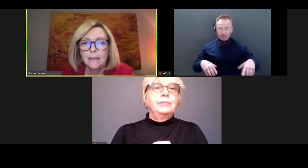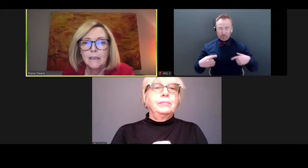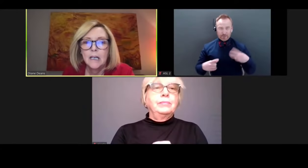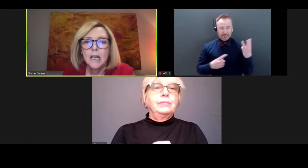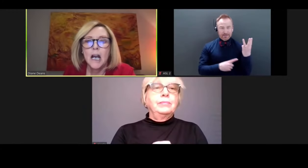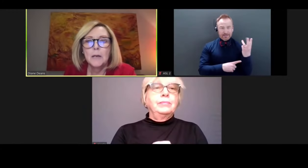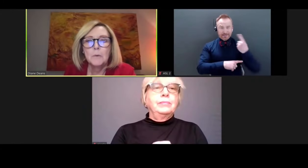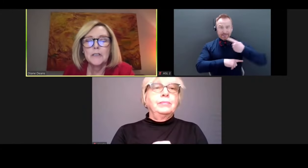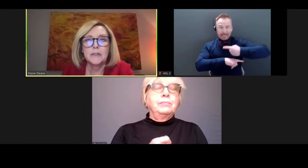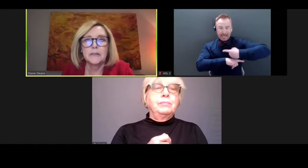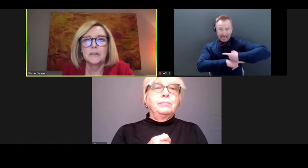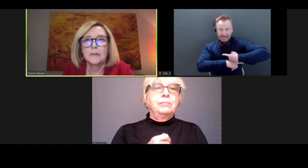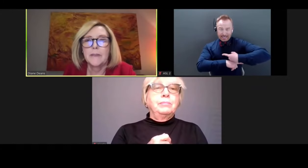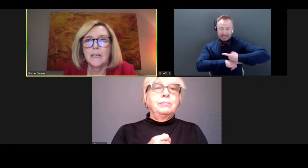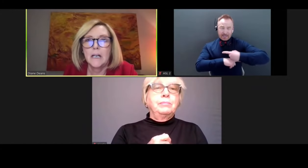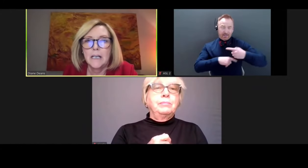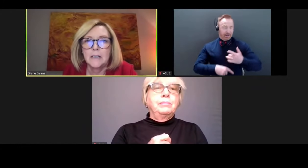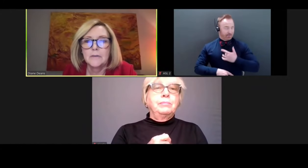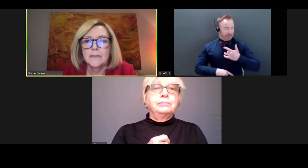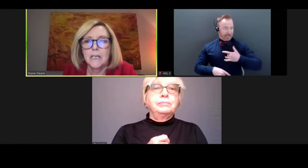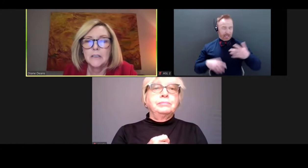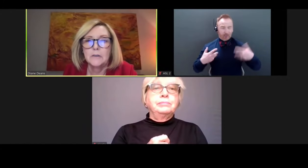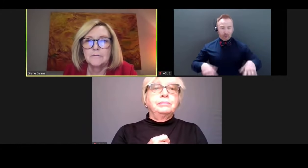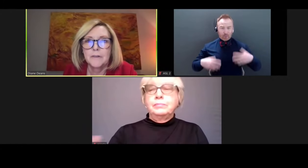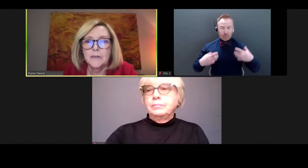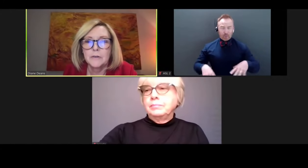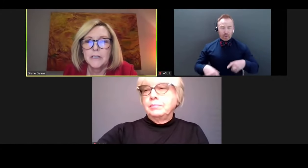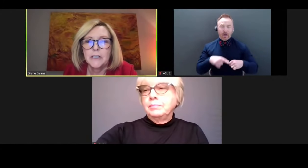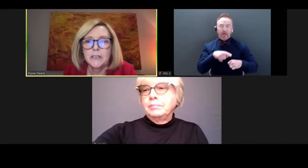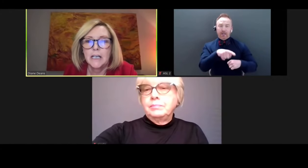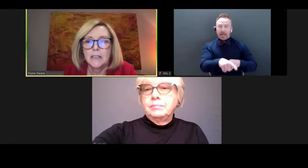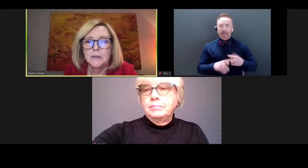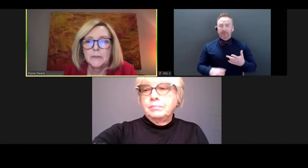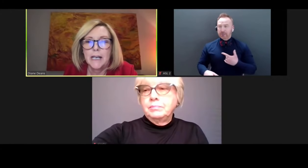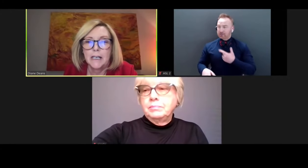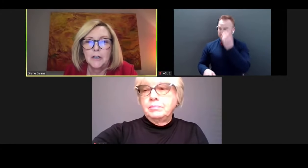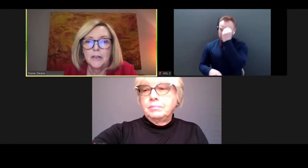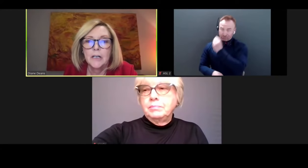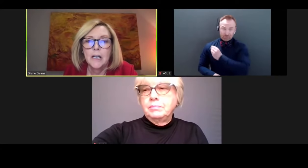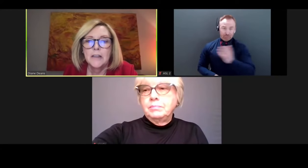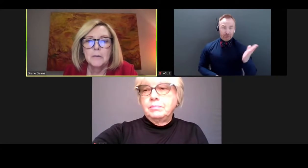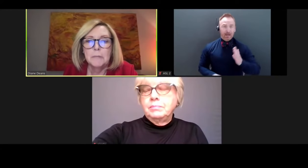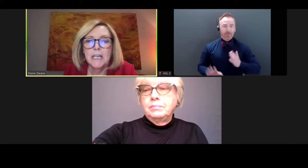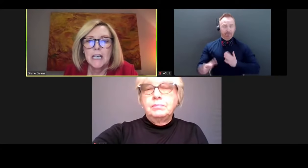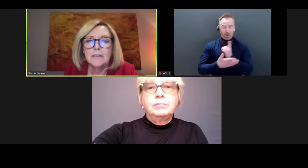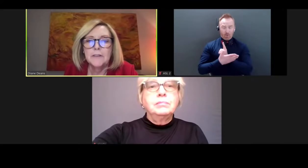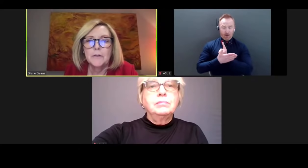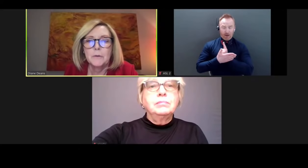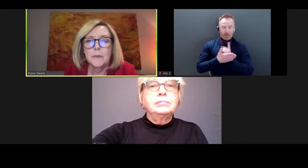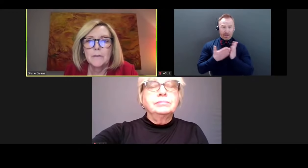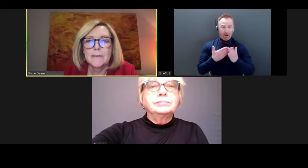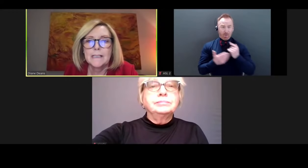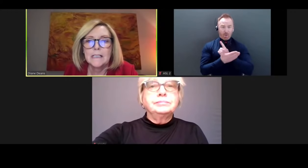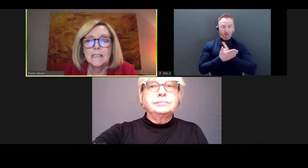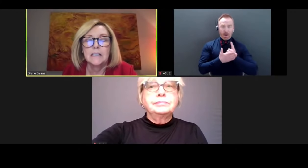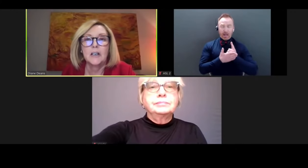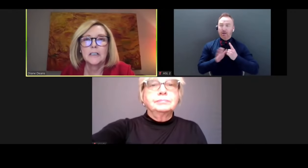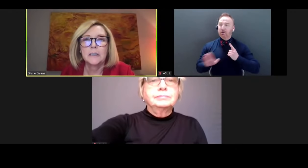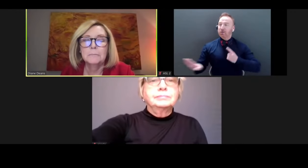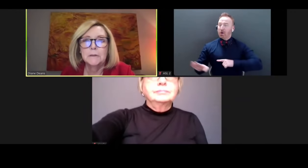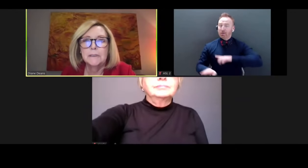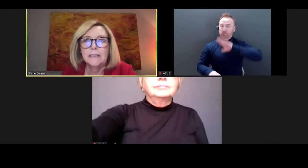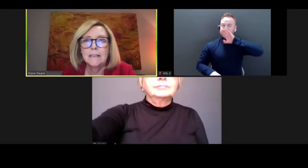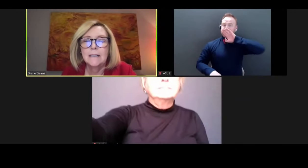week. I want you to know that I understand your frustration and your anger. The behavior that we are seeing in